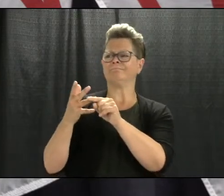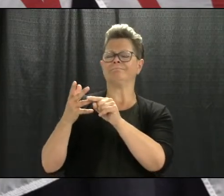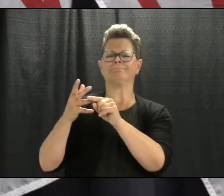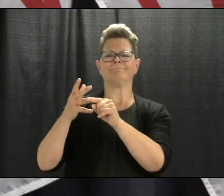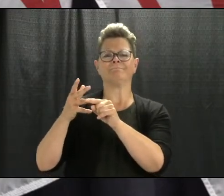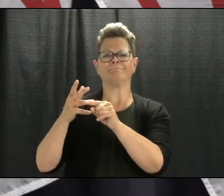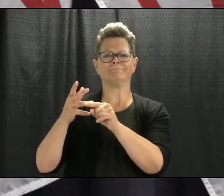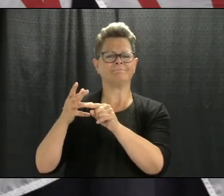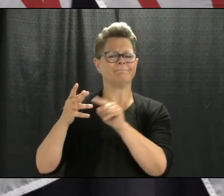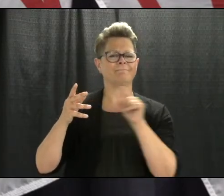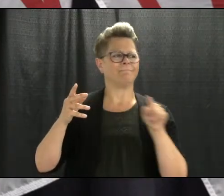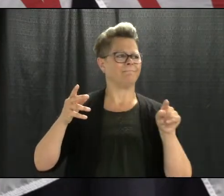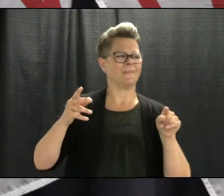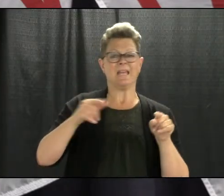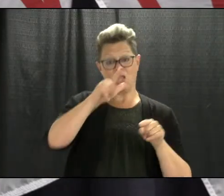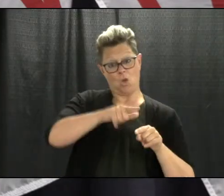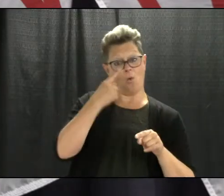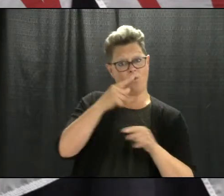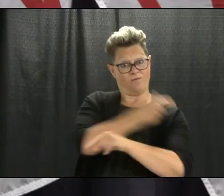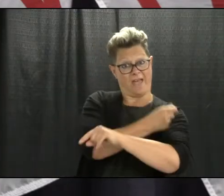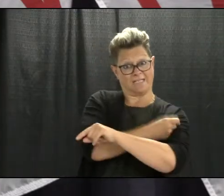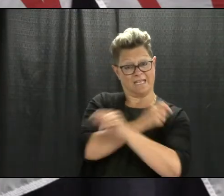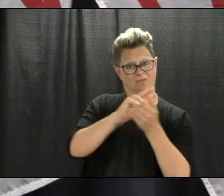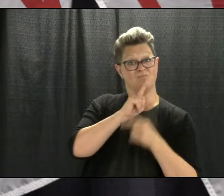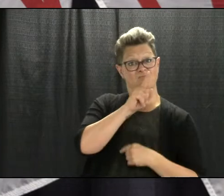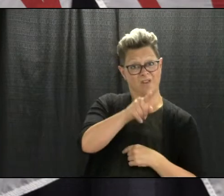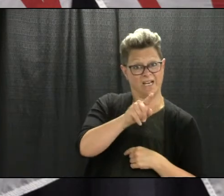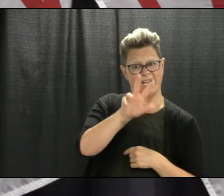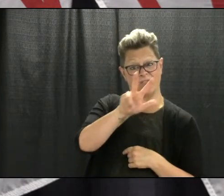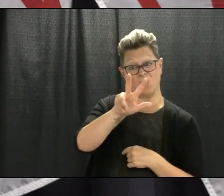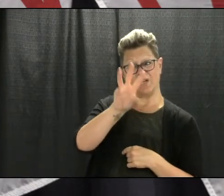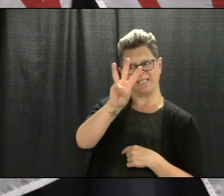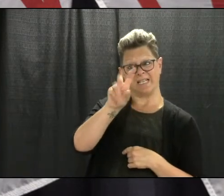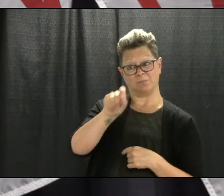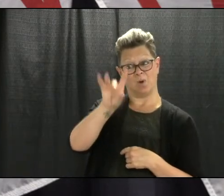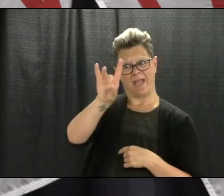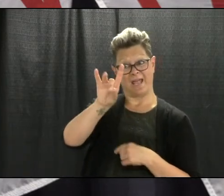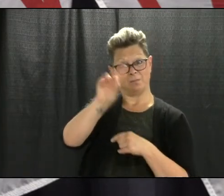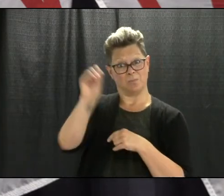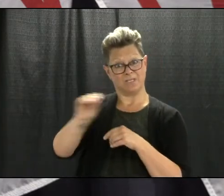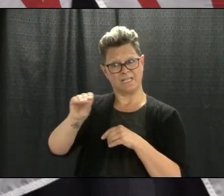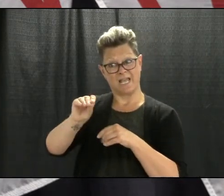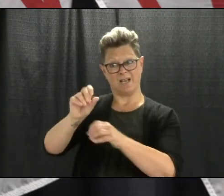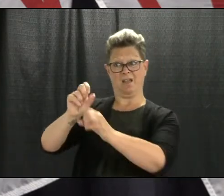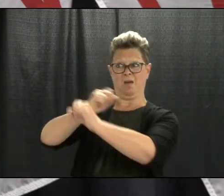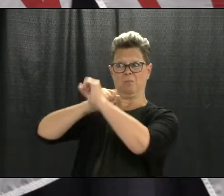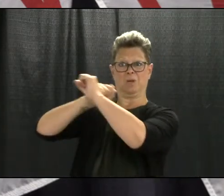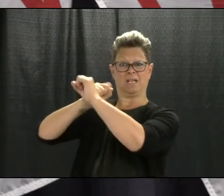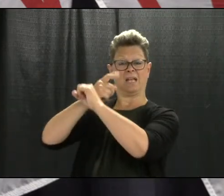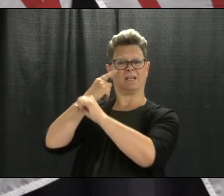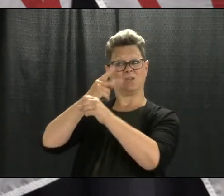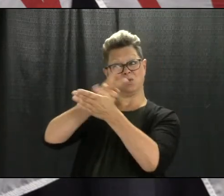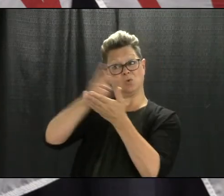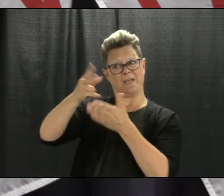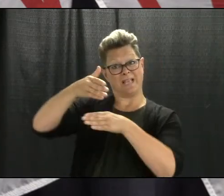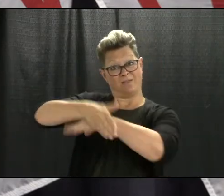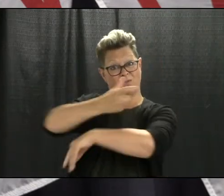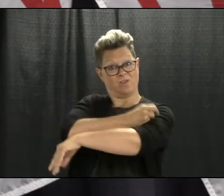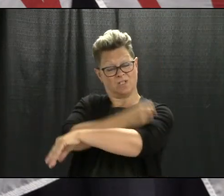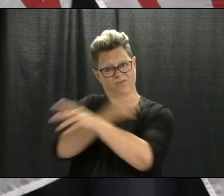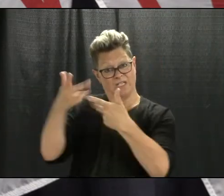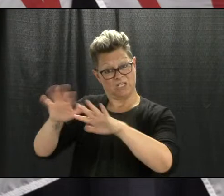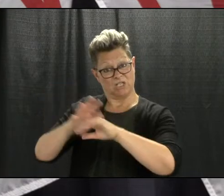vaccine. Is that low for a vaccine though? I mean, 36.8%, 2 weeks after? So that's